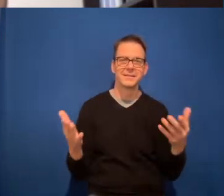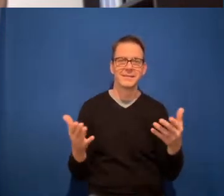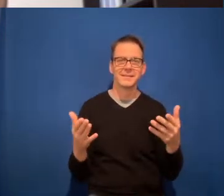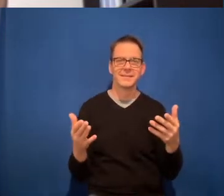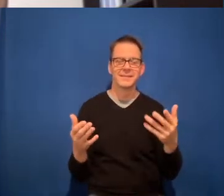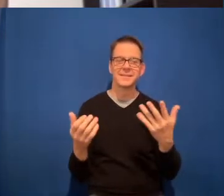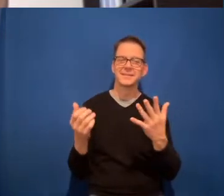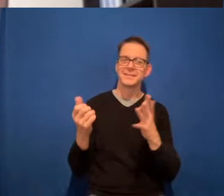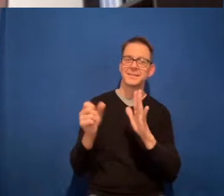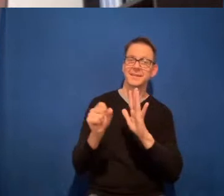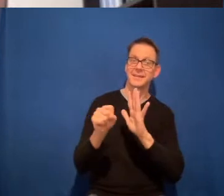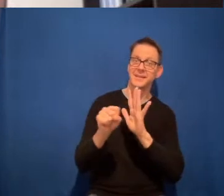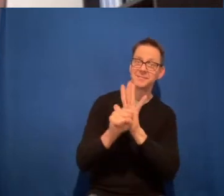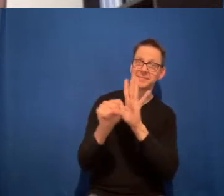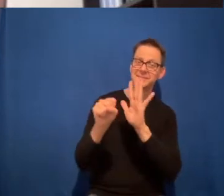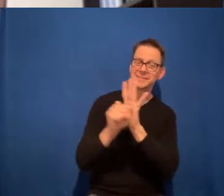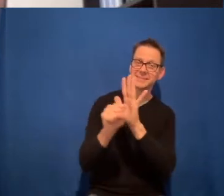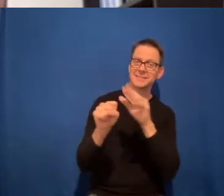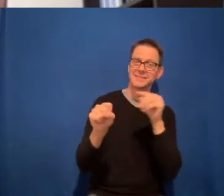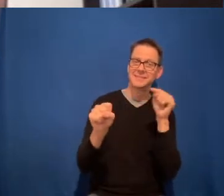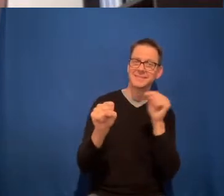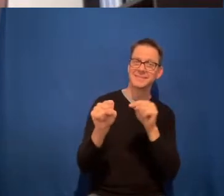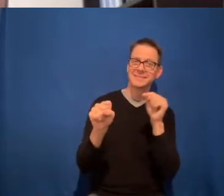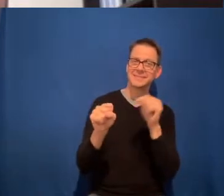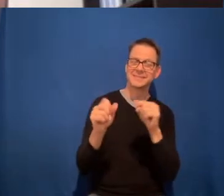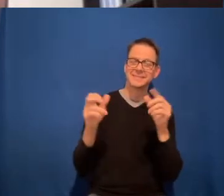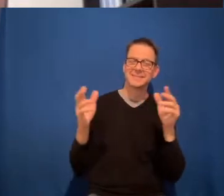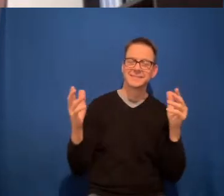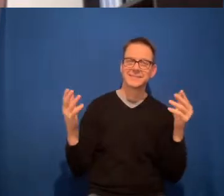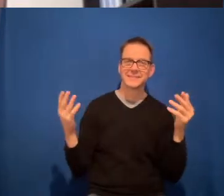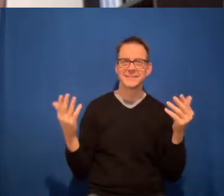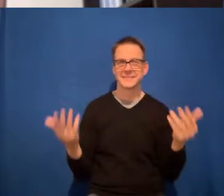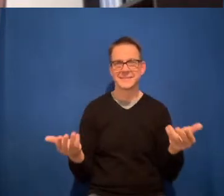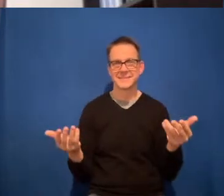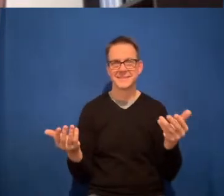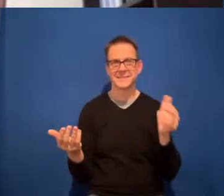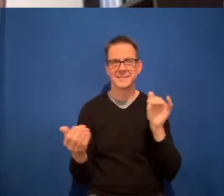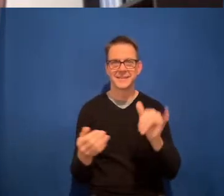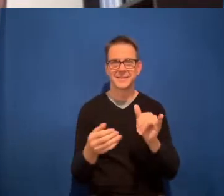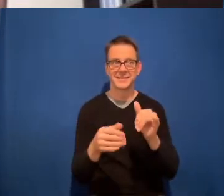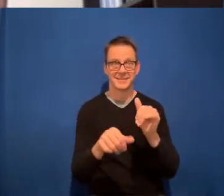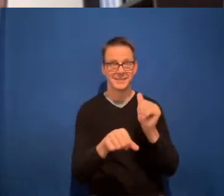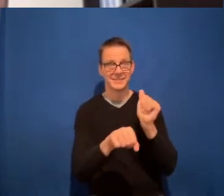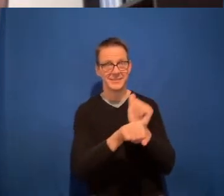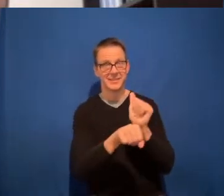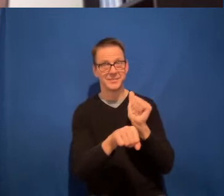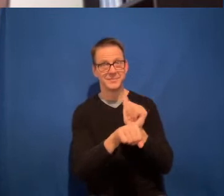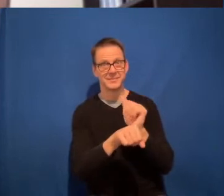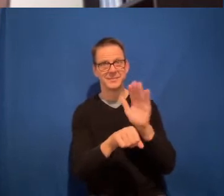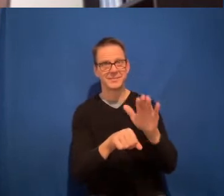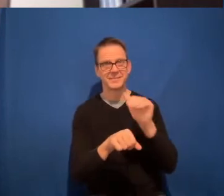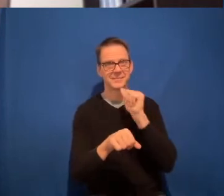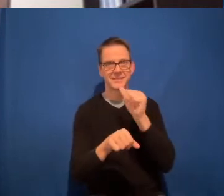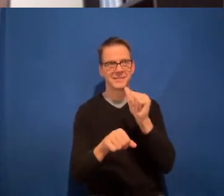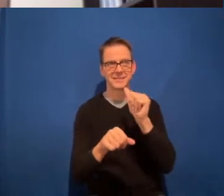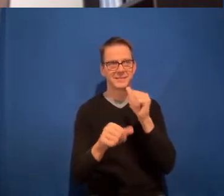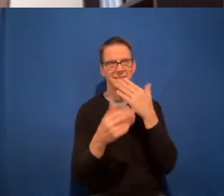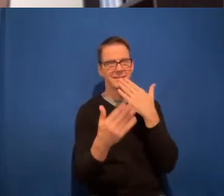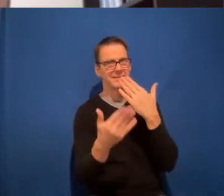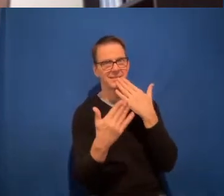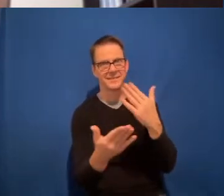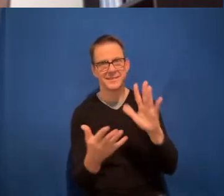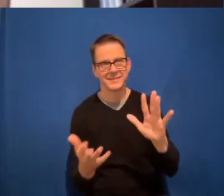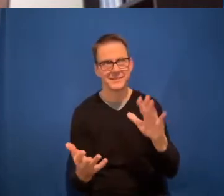and it's an ungrateful kind of a job in that sometimes you feel alone.